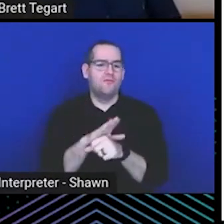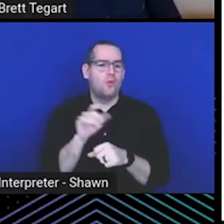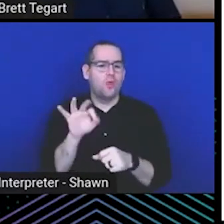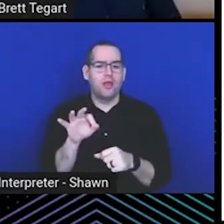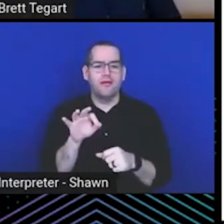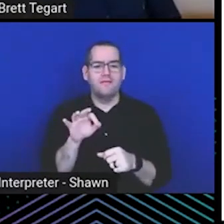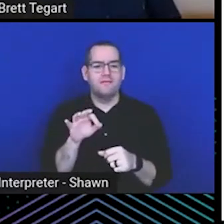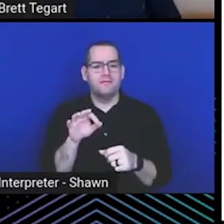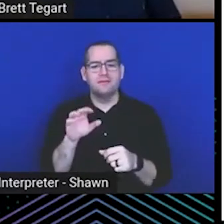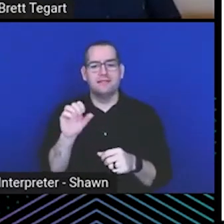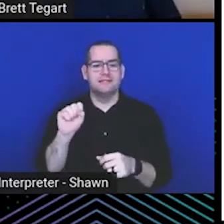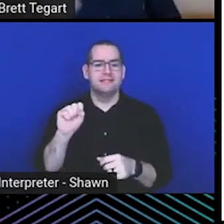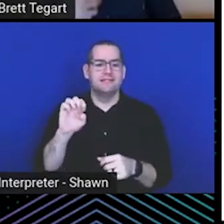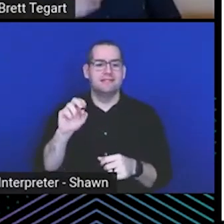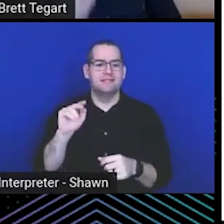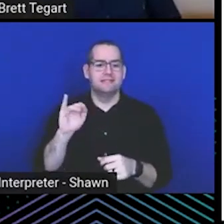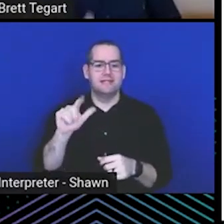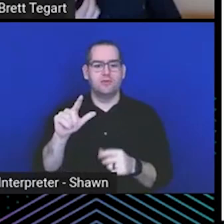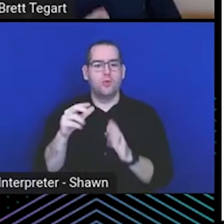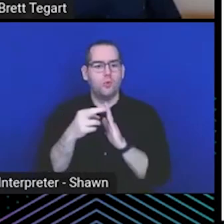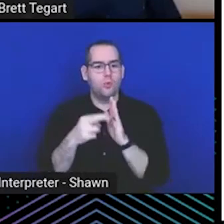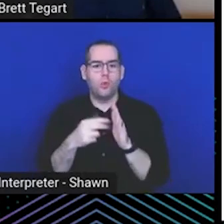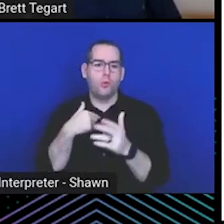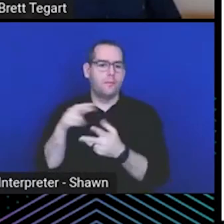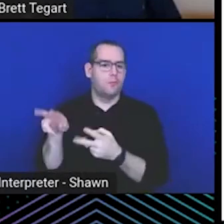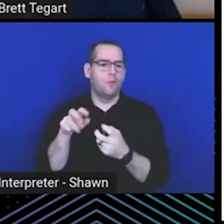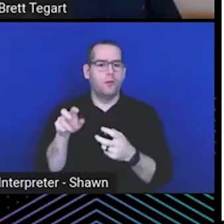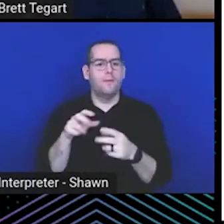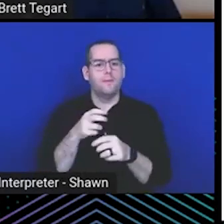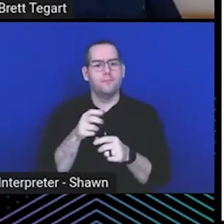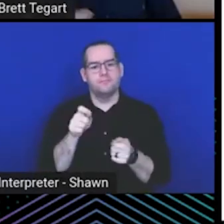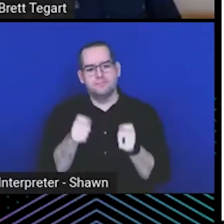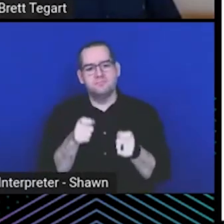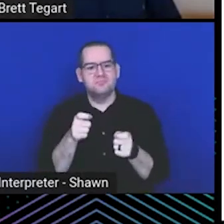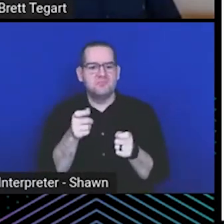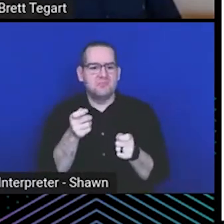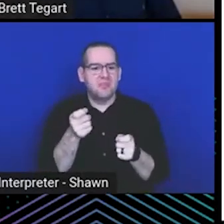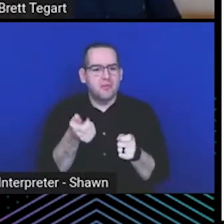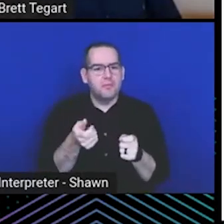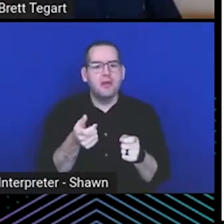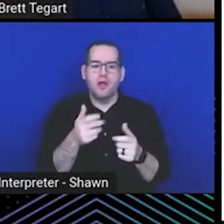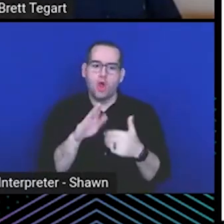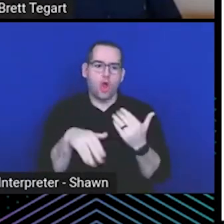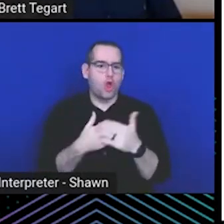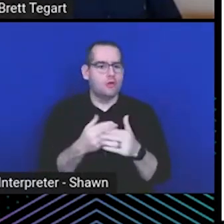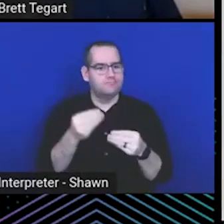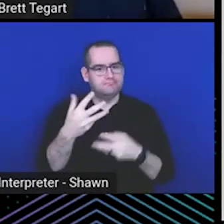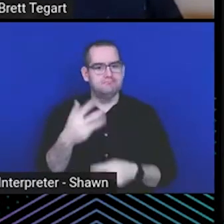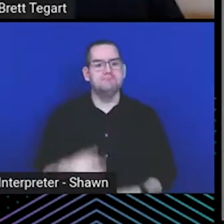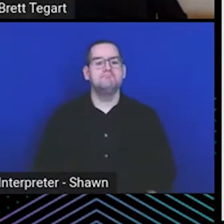example Sentinel rules. We were able to pull these out and make some minor modifications, and we're all done.